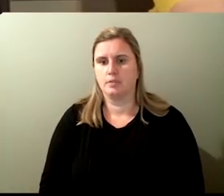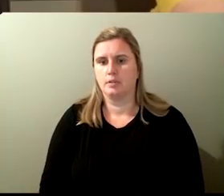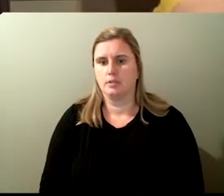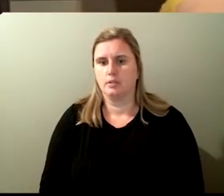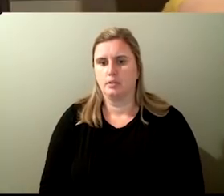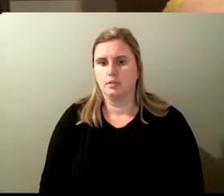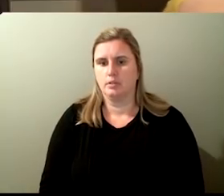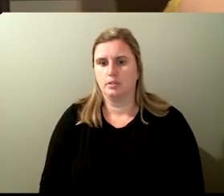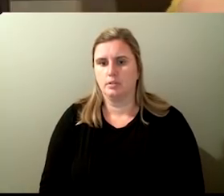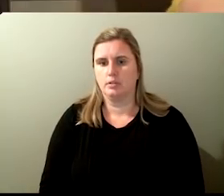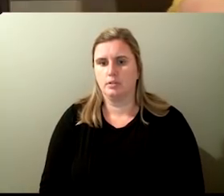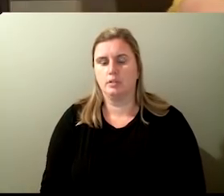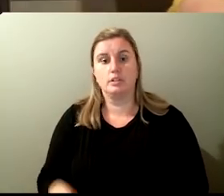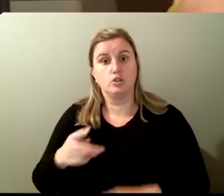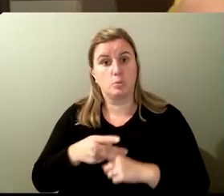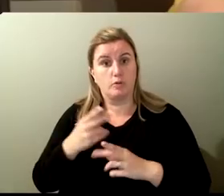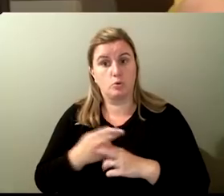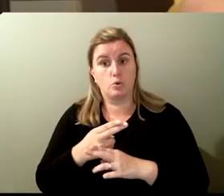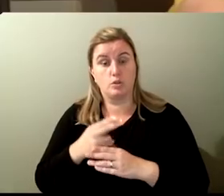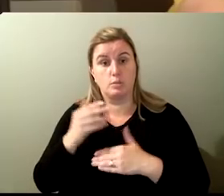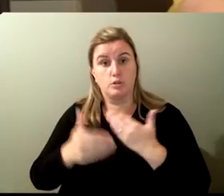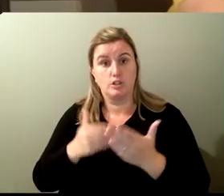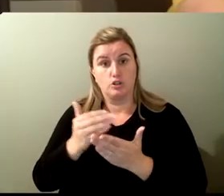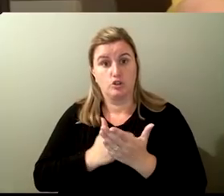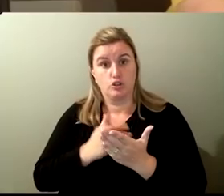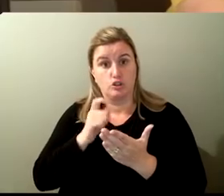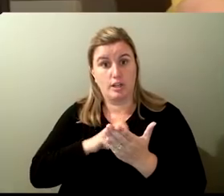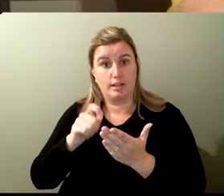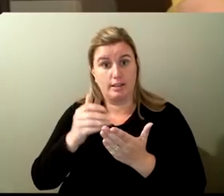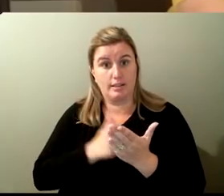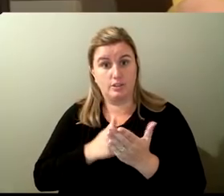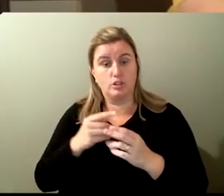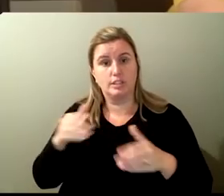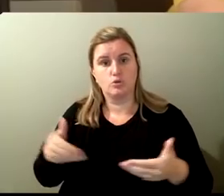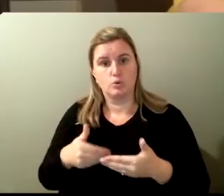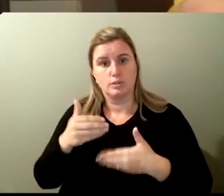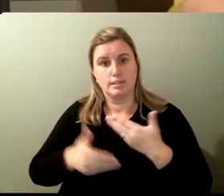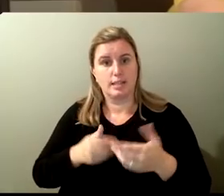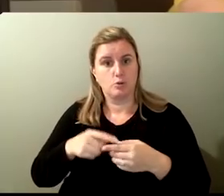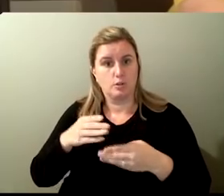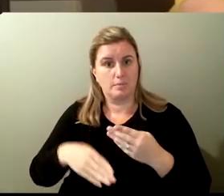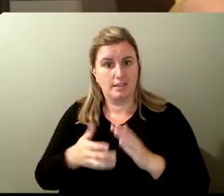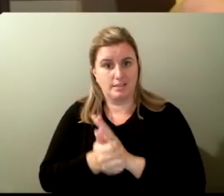The supervisor uses the procedural checklist to introduce the steps in completing the skill.